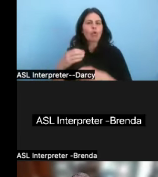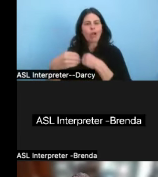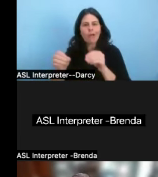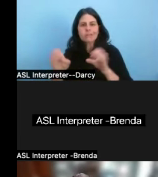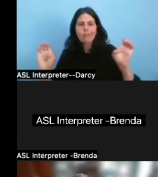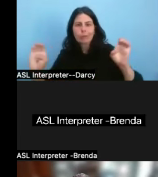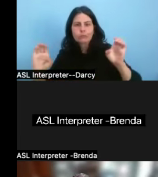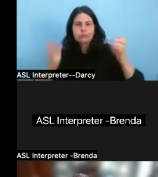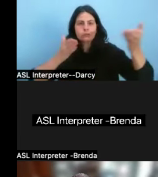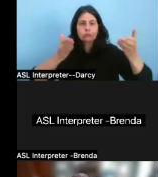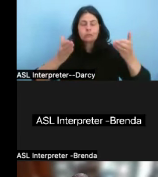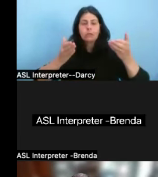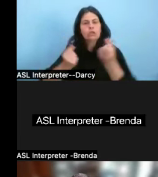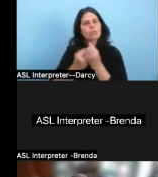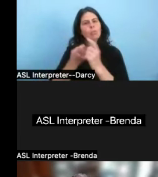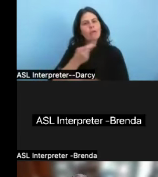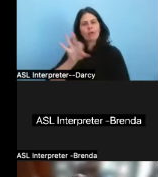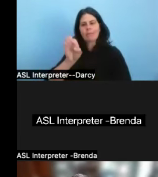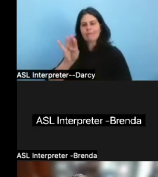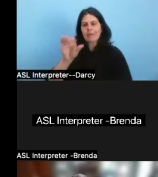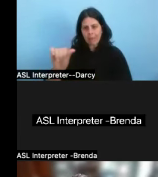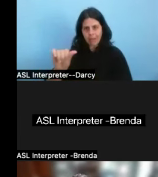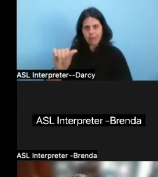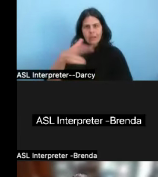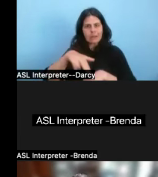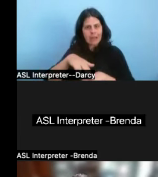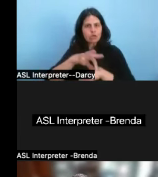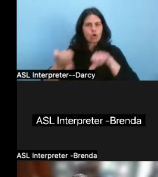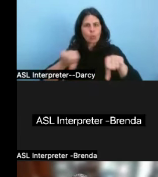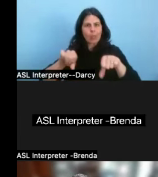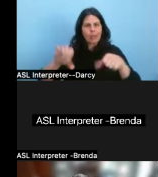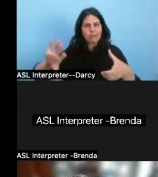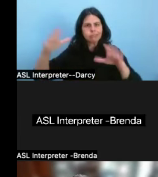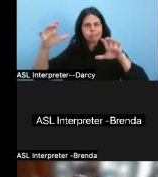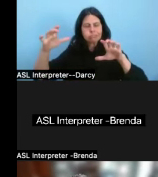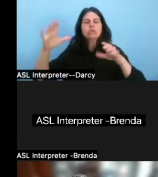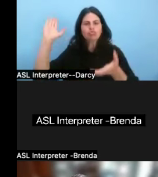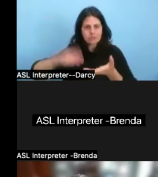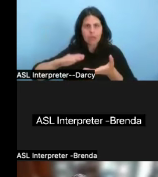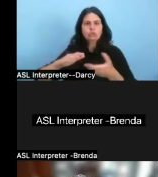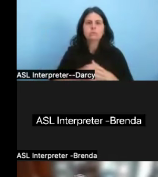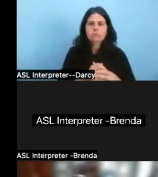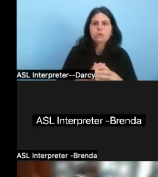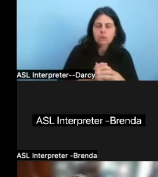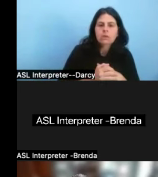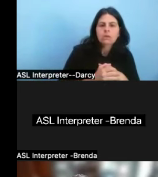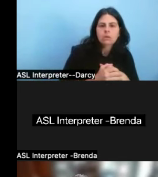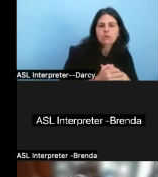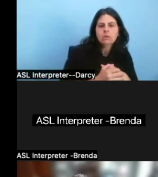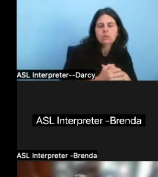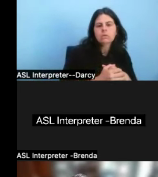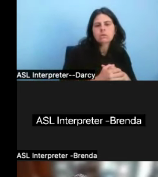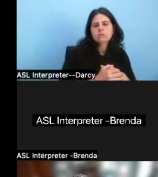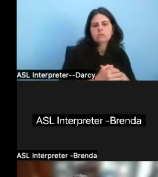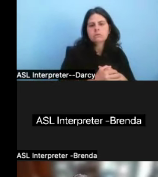support from the FEMA National Earthquake Hazards Reduction Program to support our activities. The USC statewide California